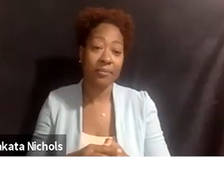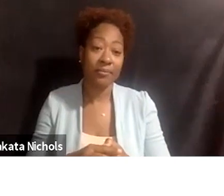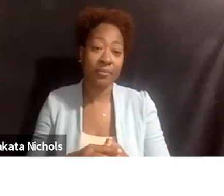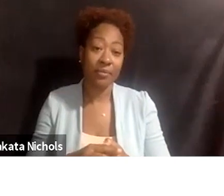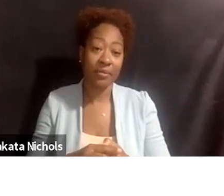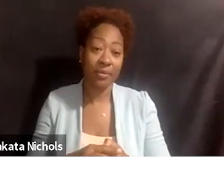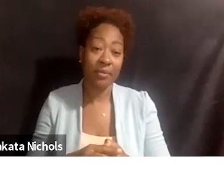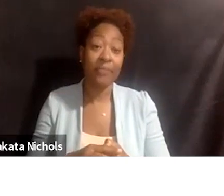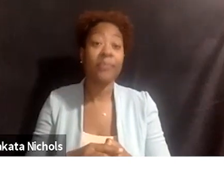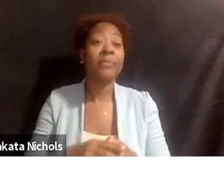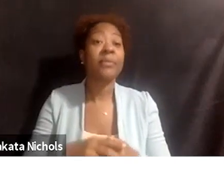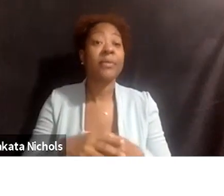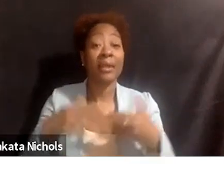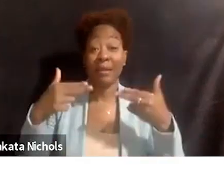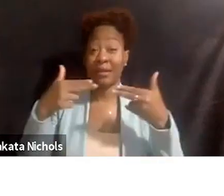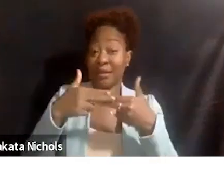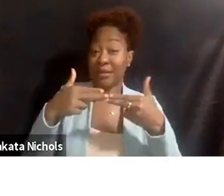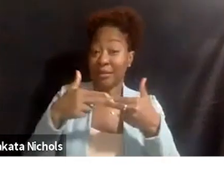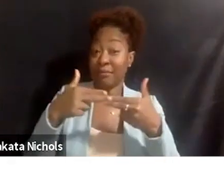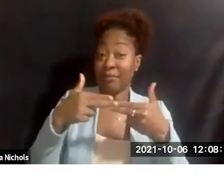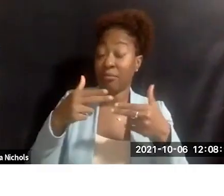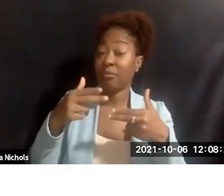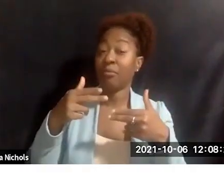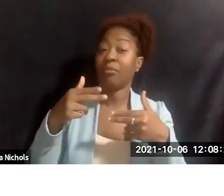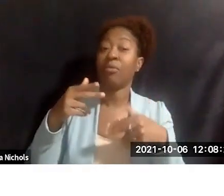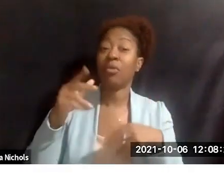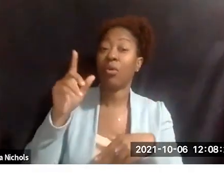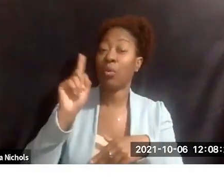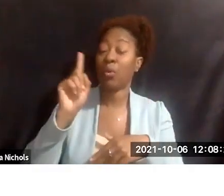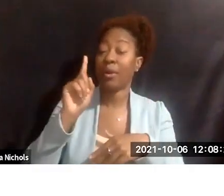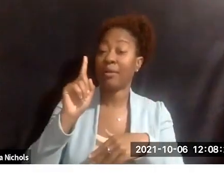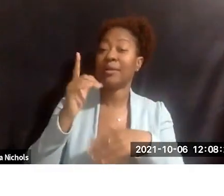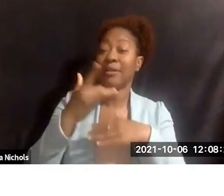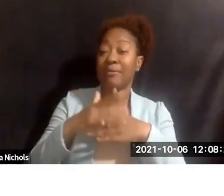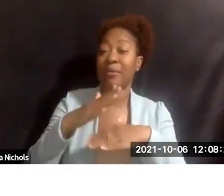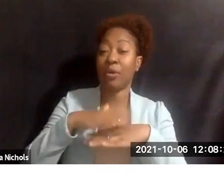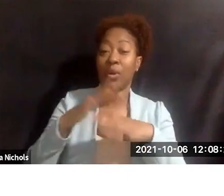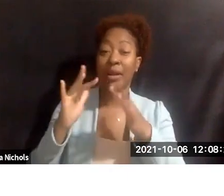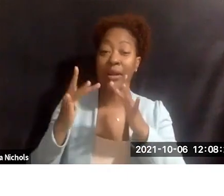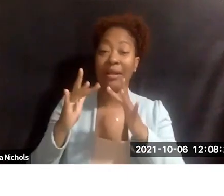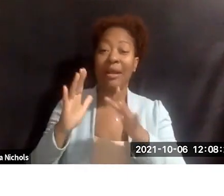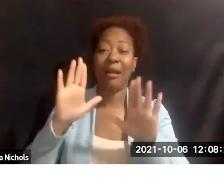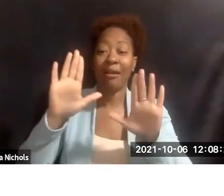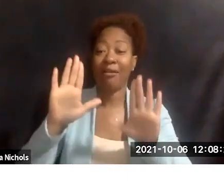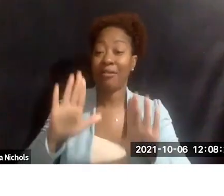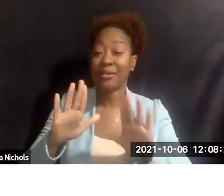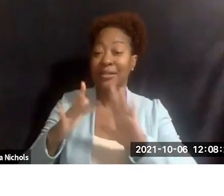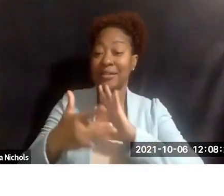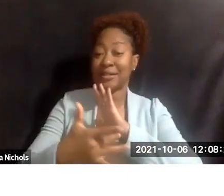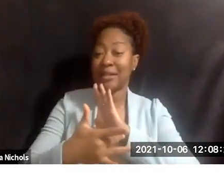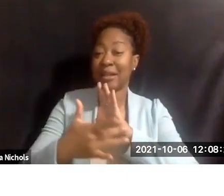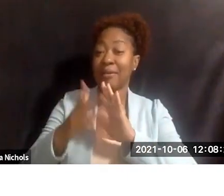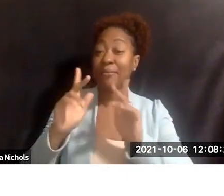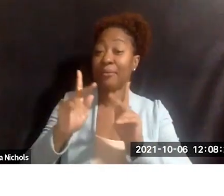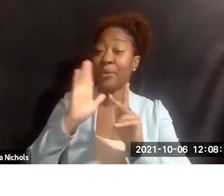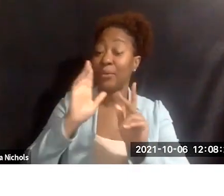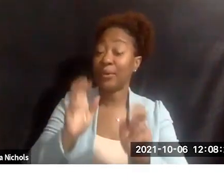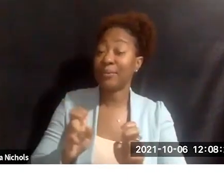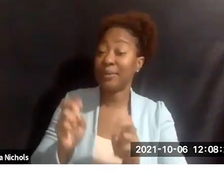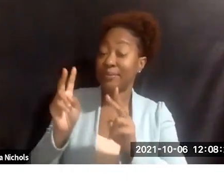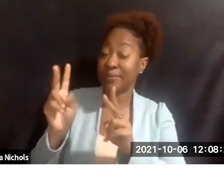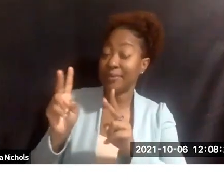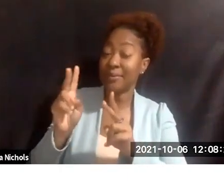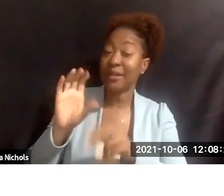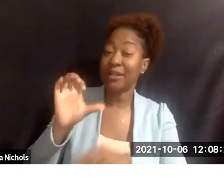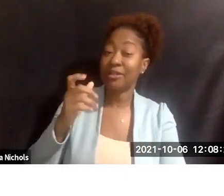So as I mentioned, the slide deck is available online, and our fabulous tech people will be putting that into the chat pretty